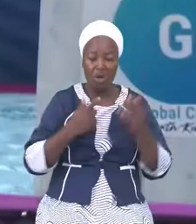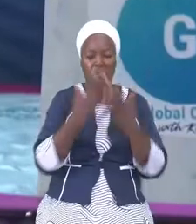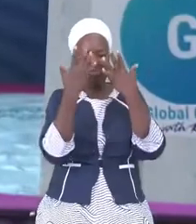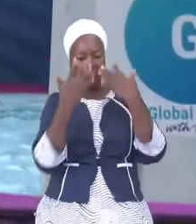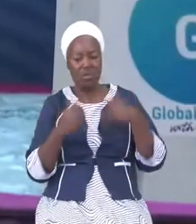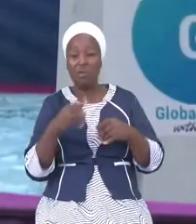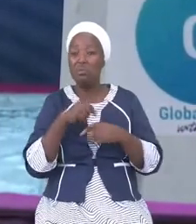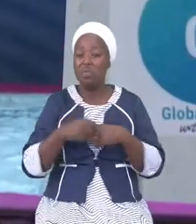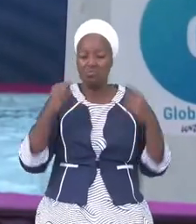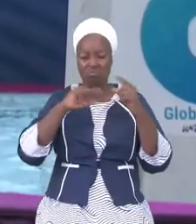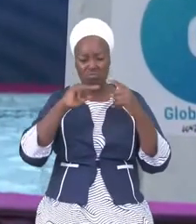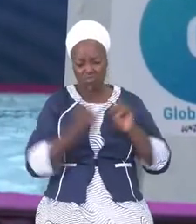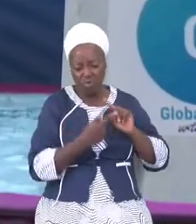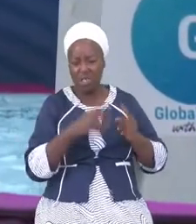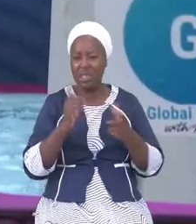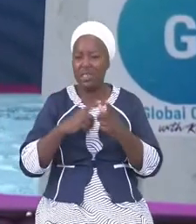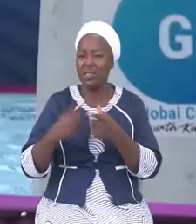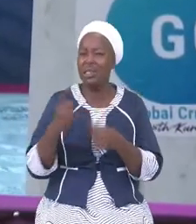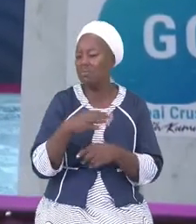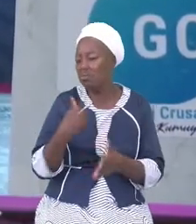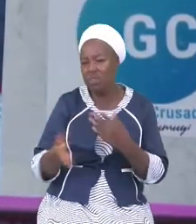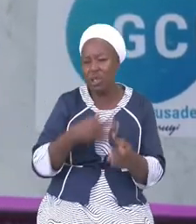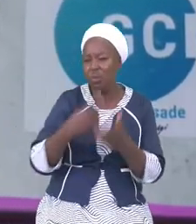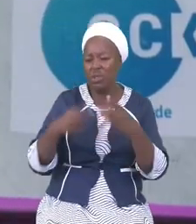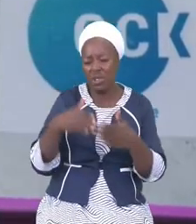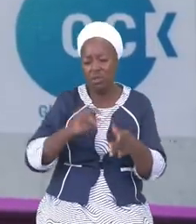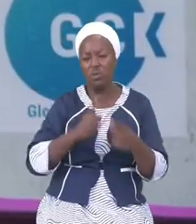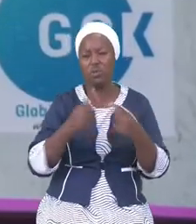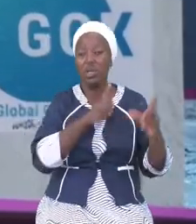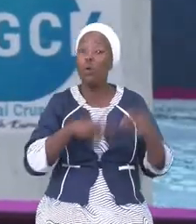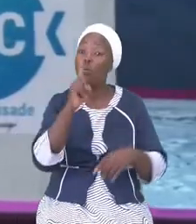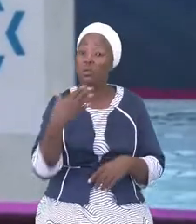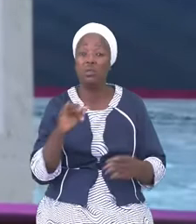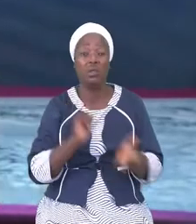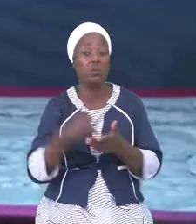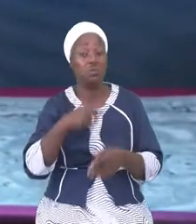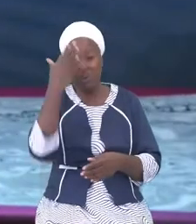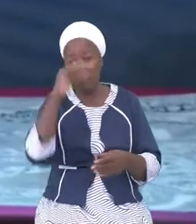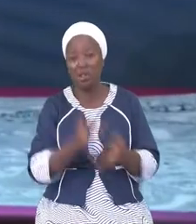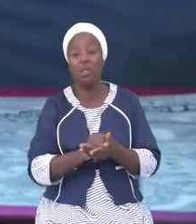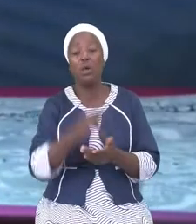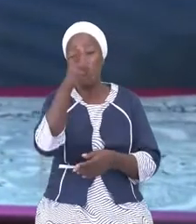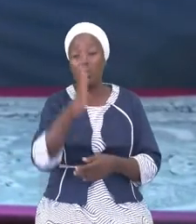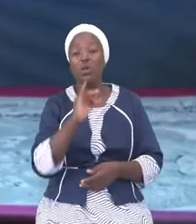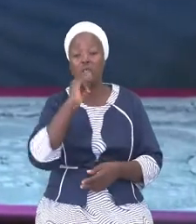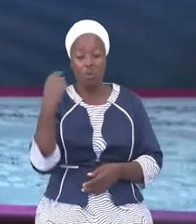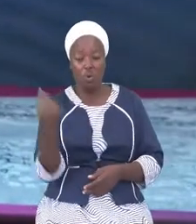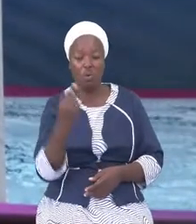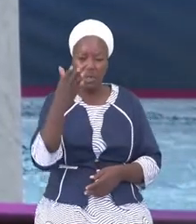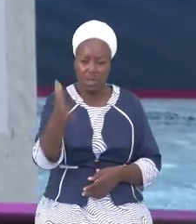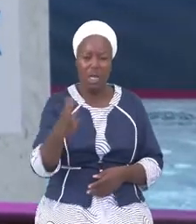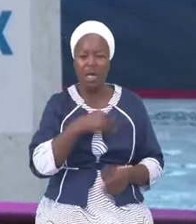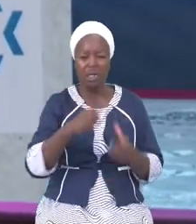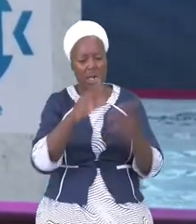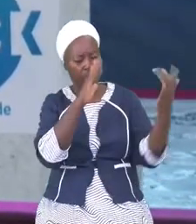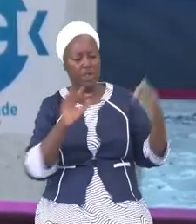grief or grace, whatever leads us to the Lord, one thing we know, God is always there and is